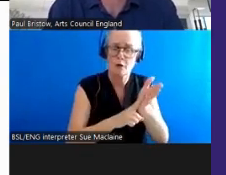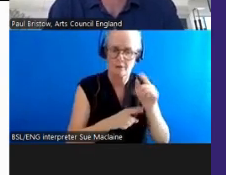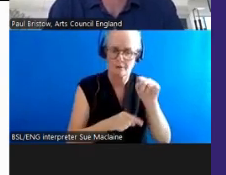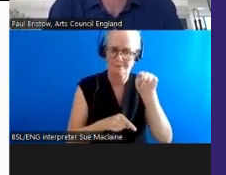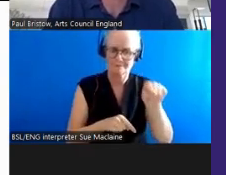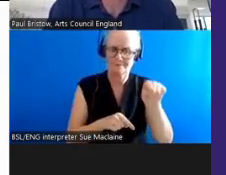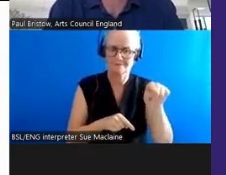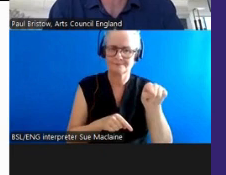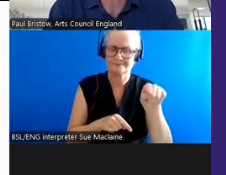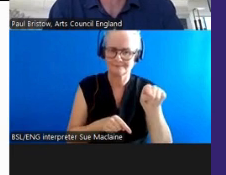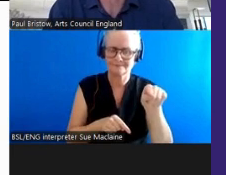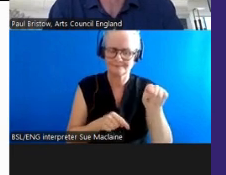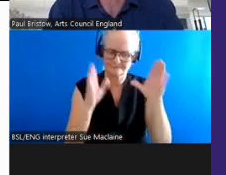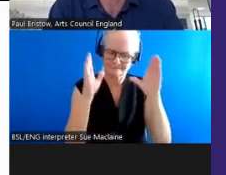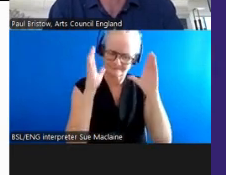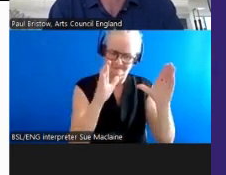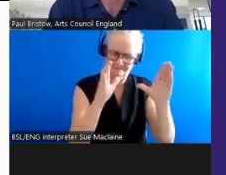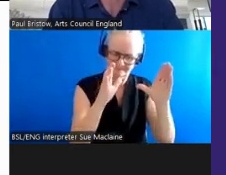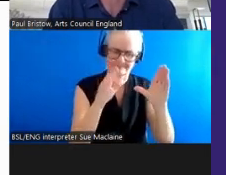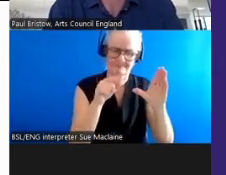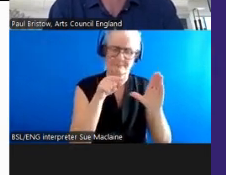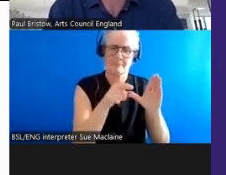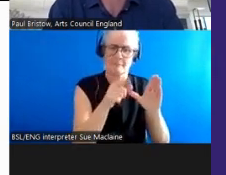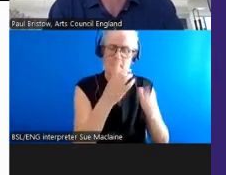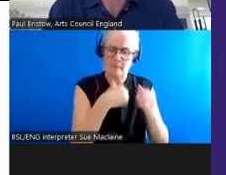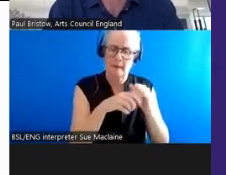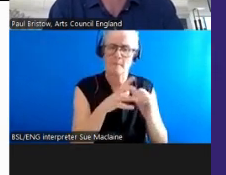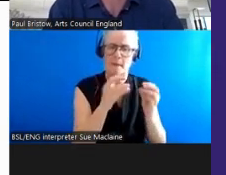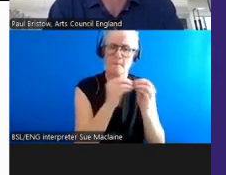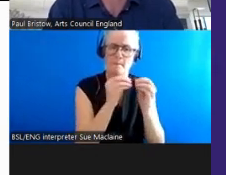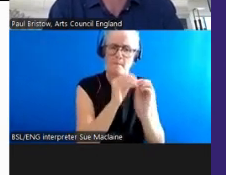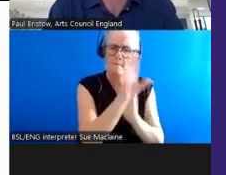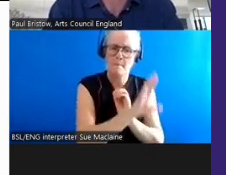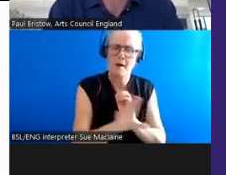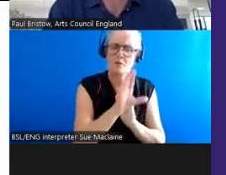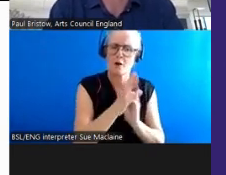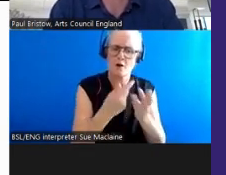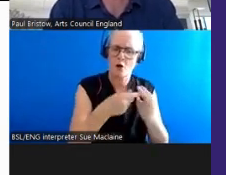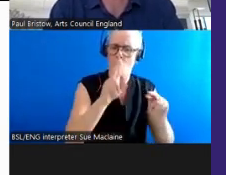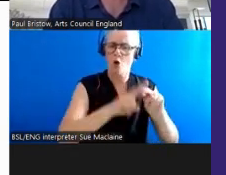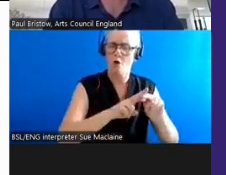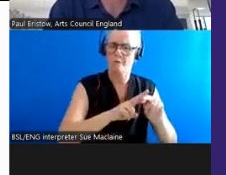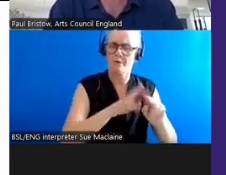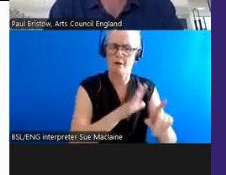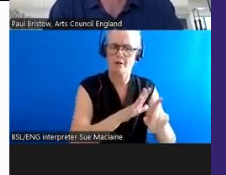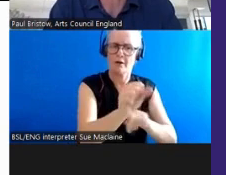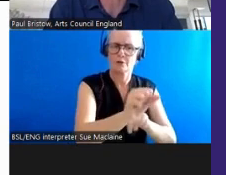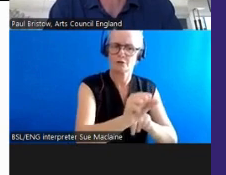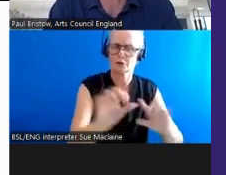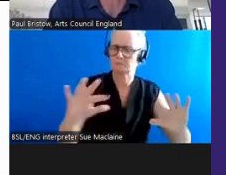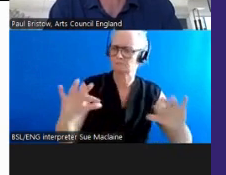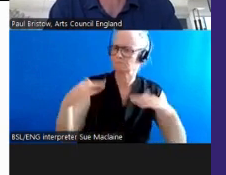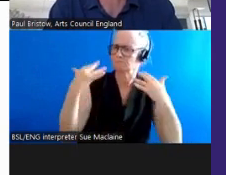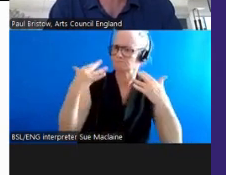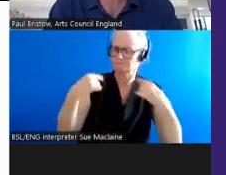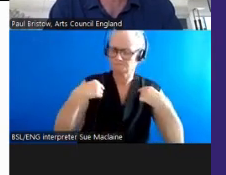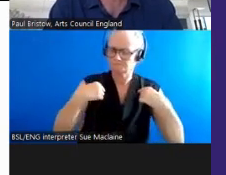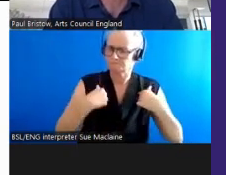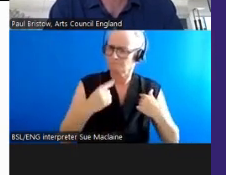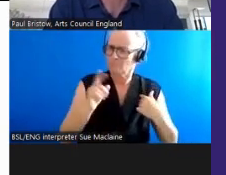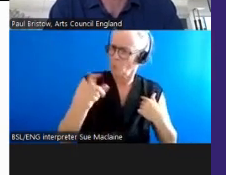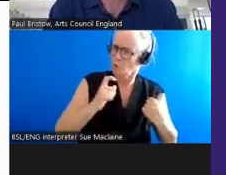Liverpool City Region Borough of Culture, and giving them a chance to really put themselves in the spotlight in terms of the cultural offer of particular places.